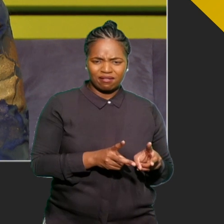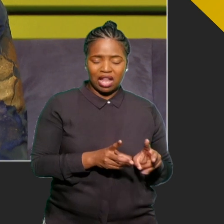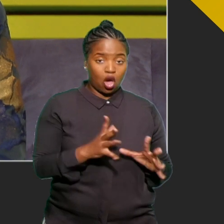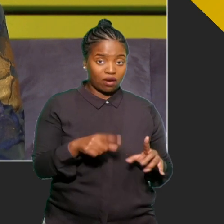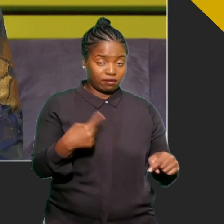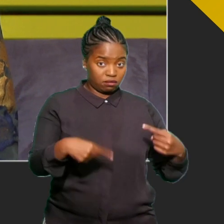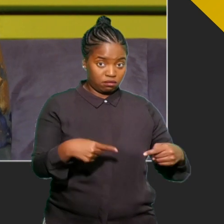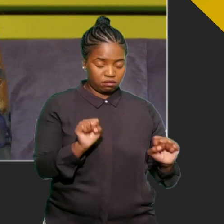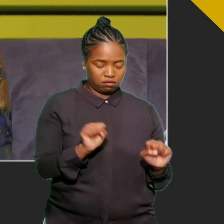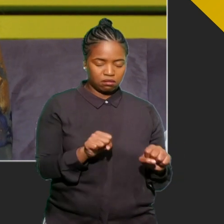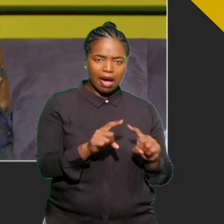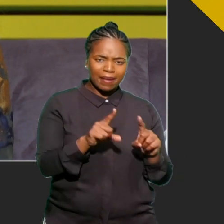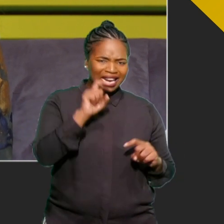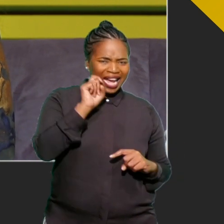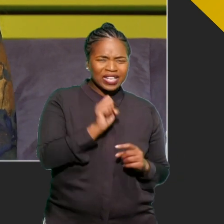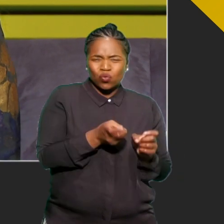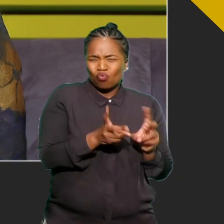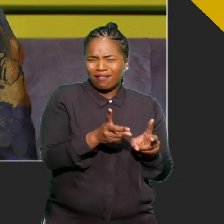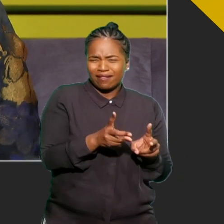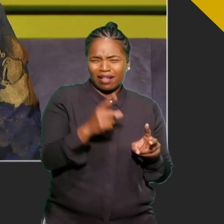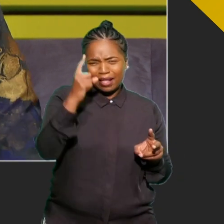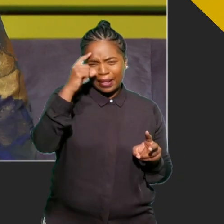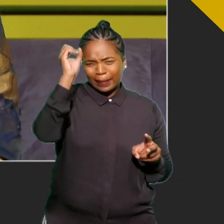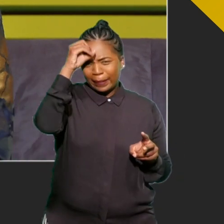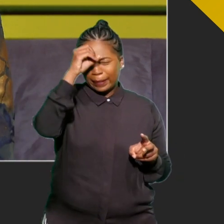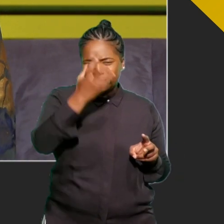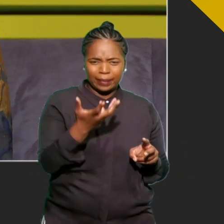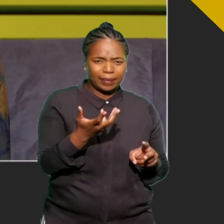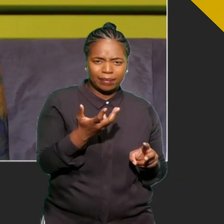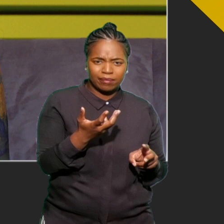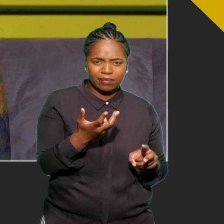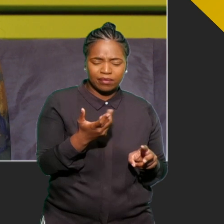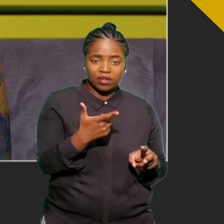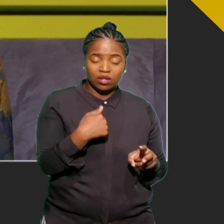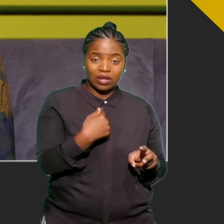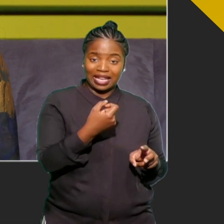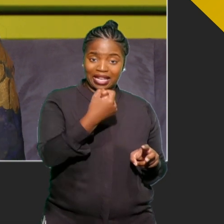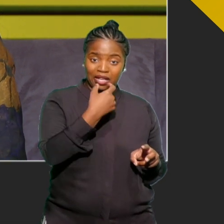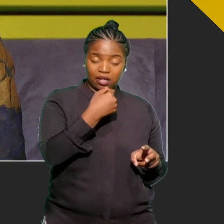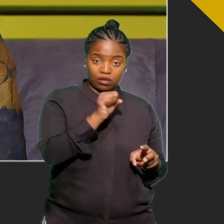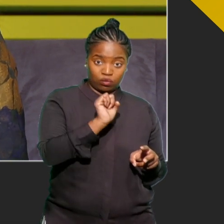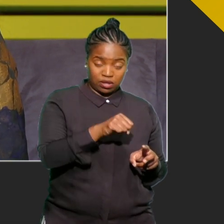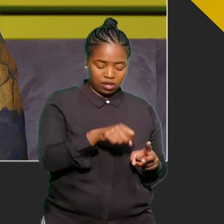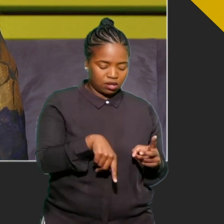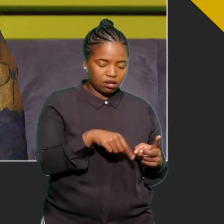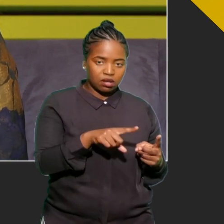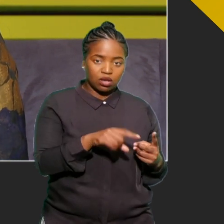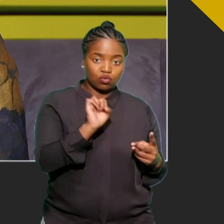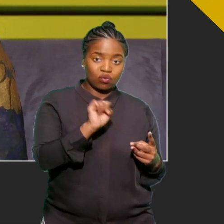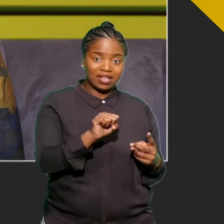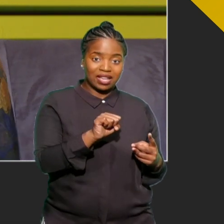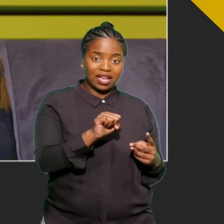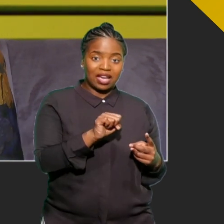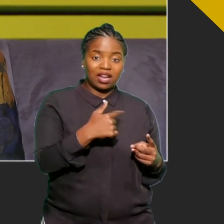of debates around this, but when you're at the age of 12, you can't give consent to contraceptive pill, you can't give consent to